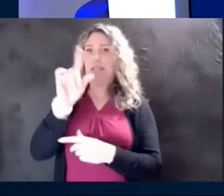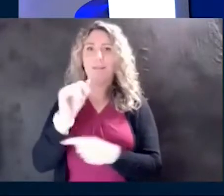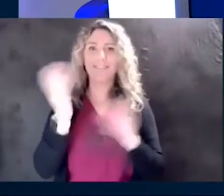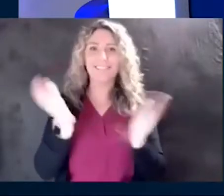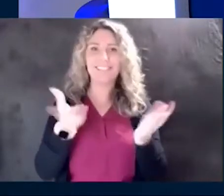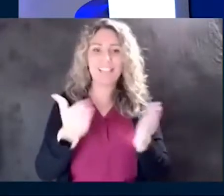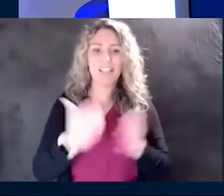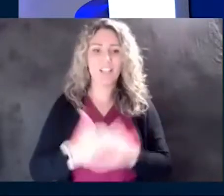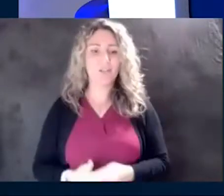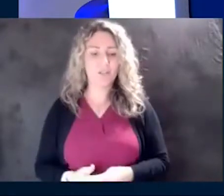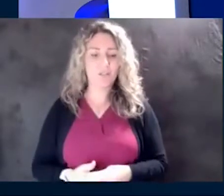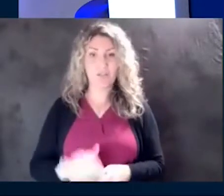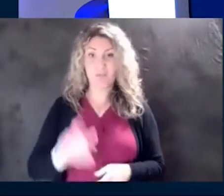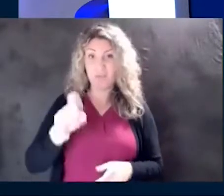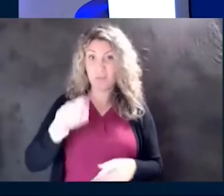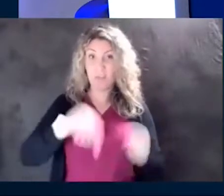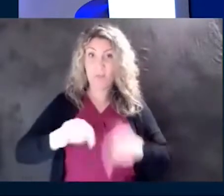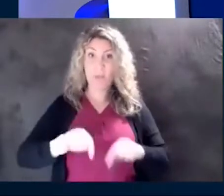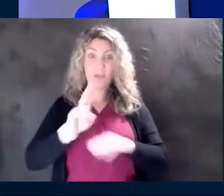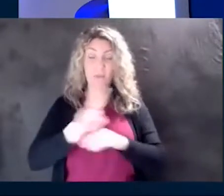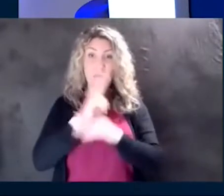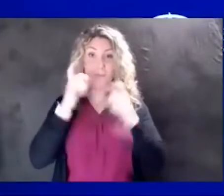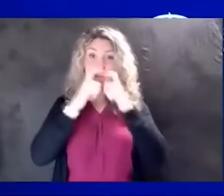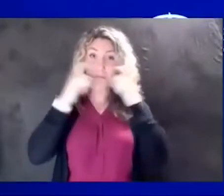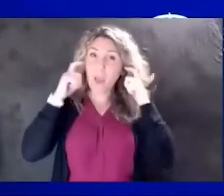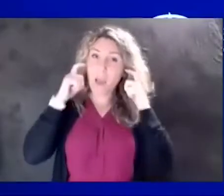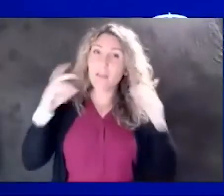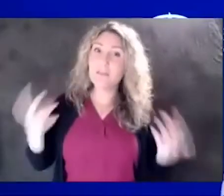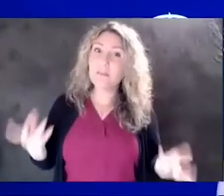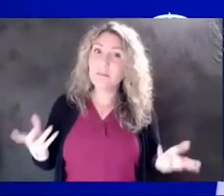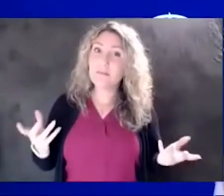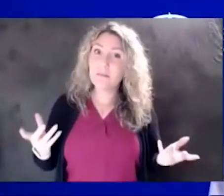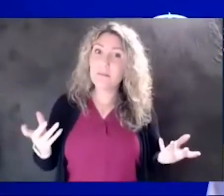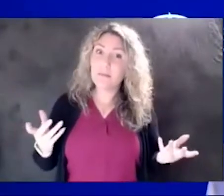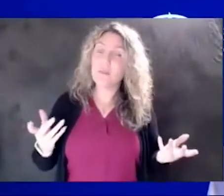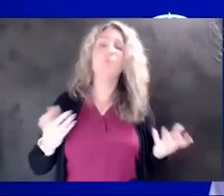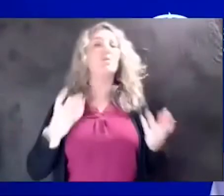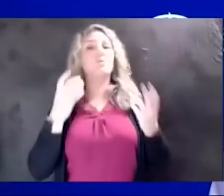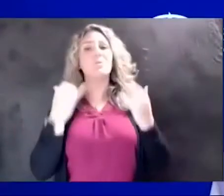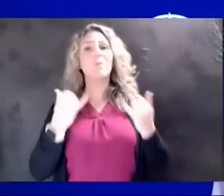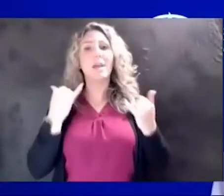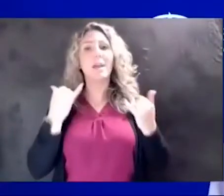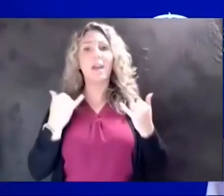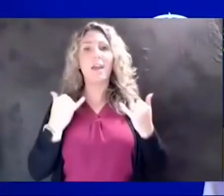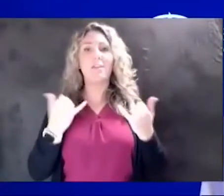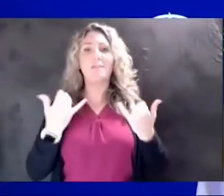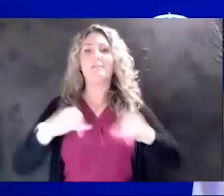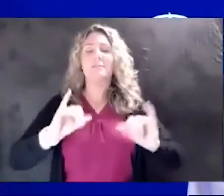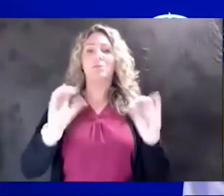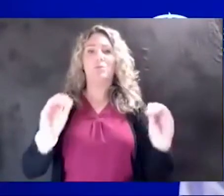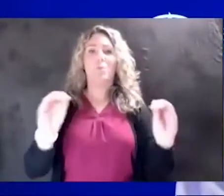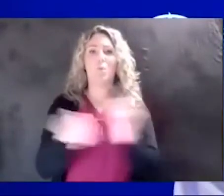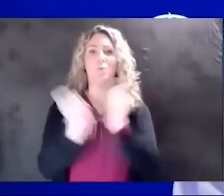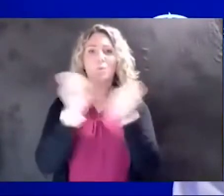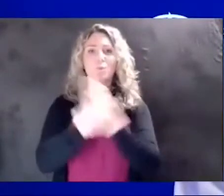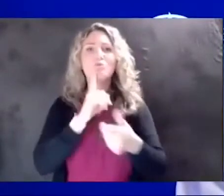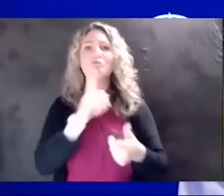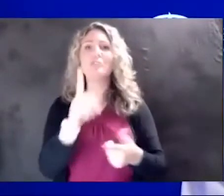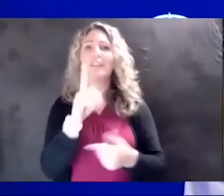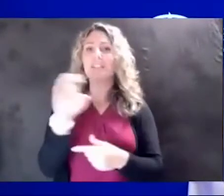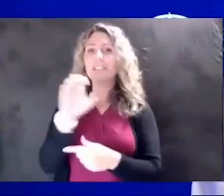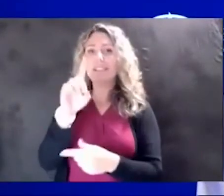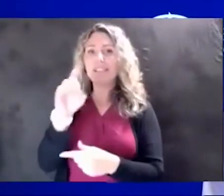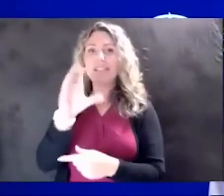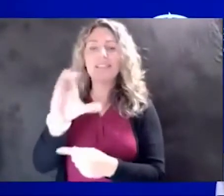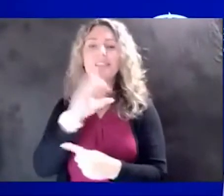we go back to wearing masks? Yeah, I mean, right now, there still is no change in guidance from the CDC about being fully vaccinated